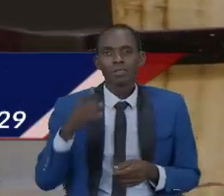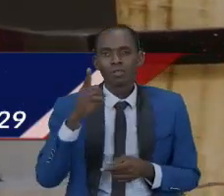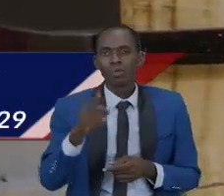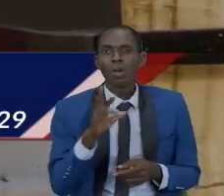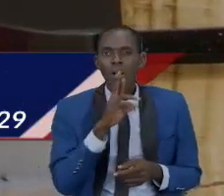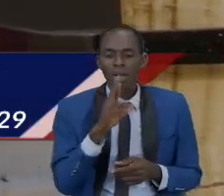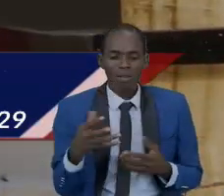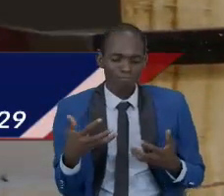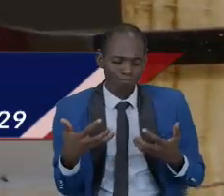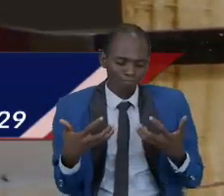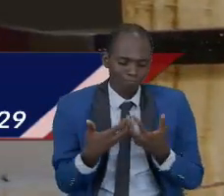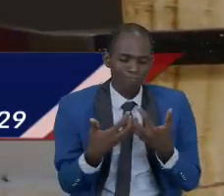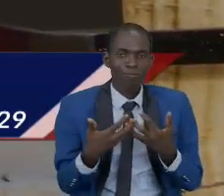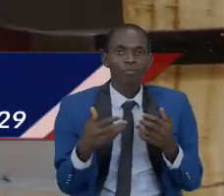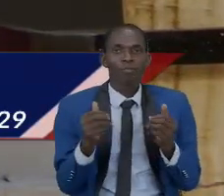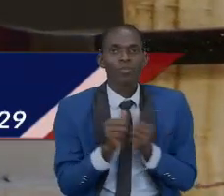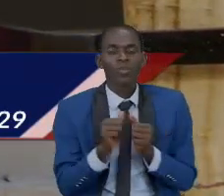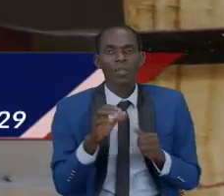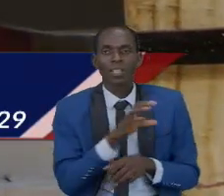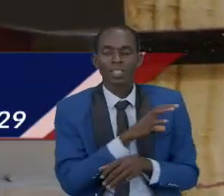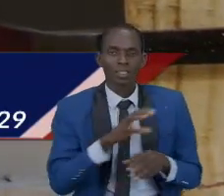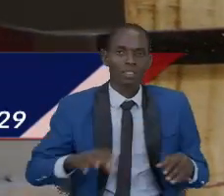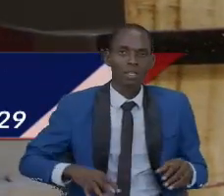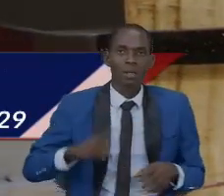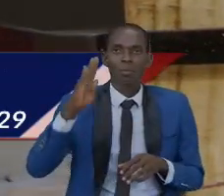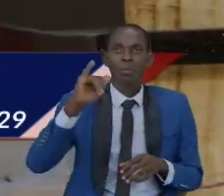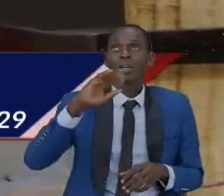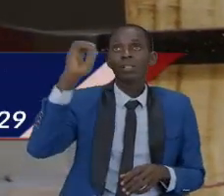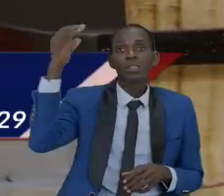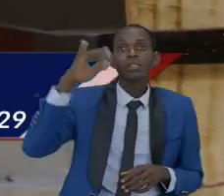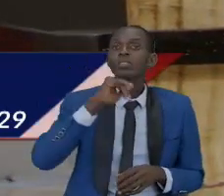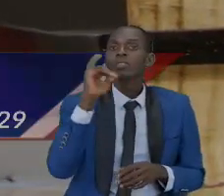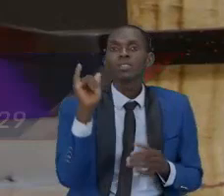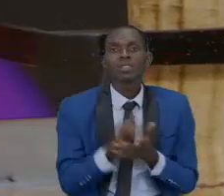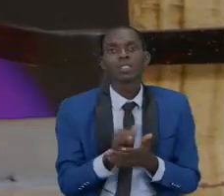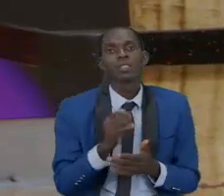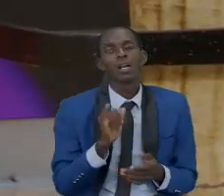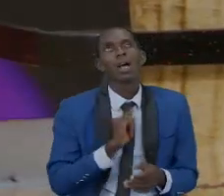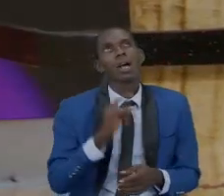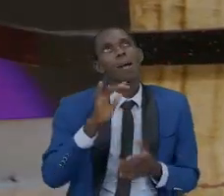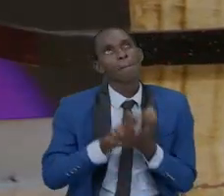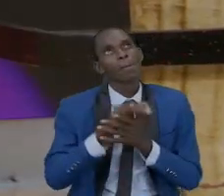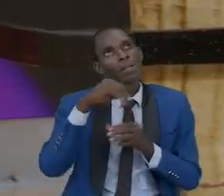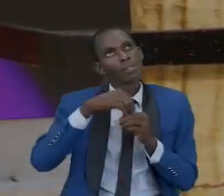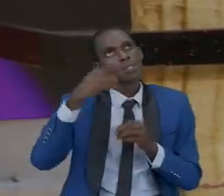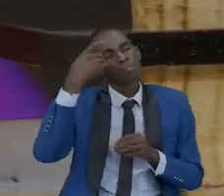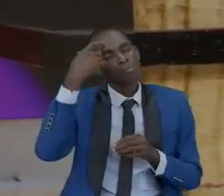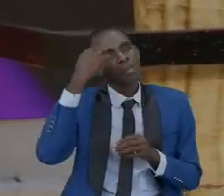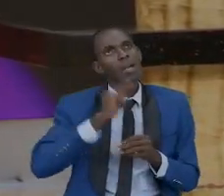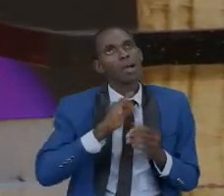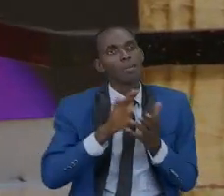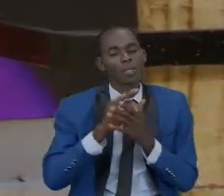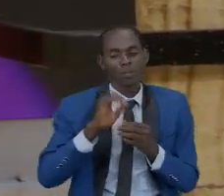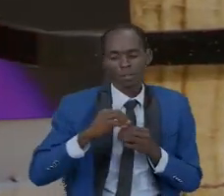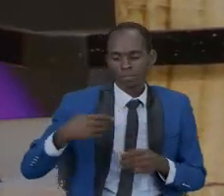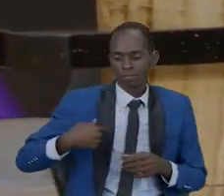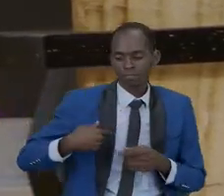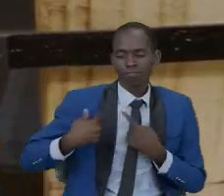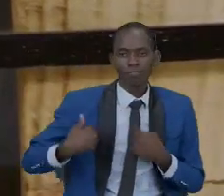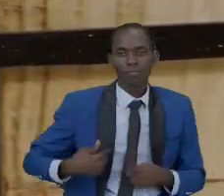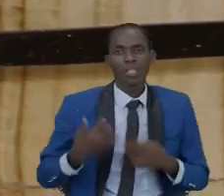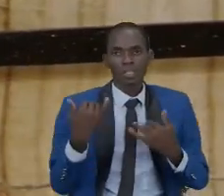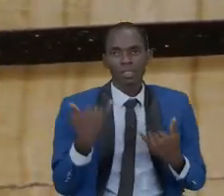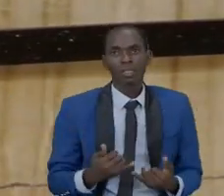links what Christ my grace now it's not just that I believe in the head I believe in the heart and now